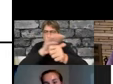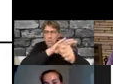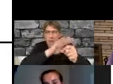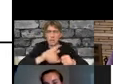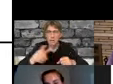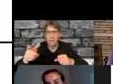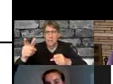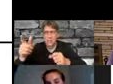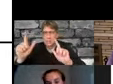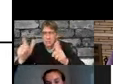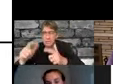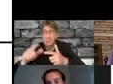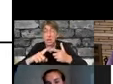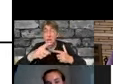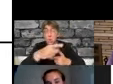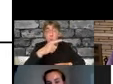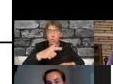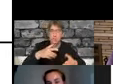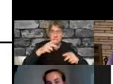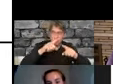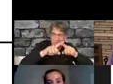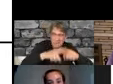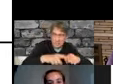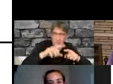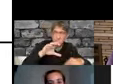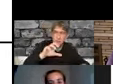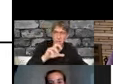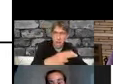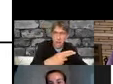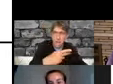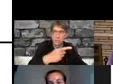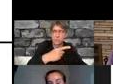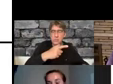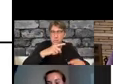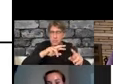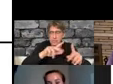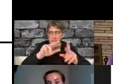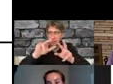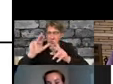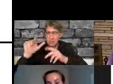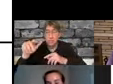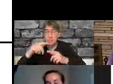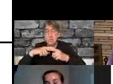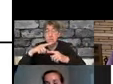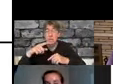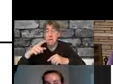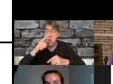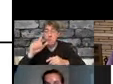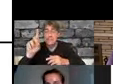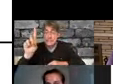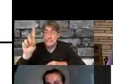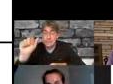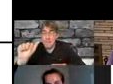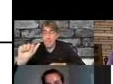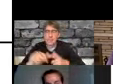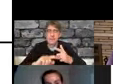For retail locations, we have discussed monitoring accessibility by riders with disabilities and hours of operation. But again, we are